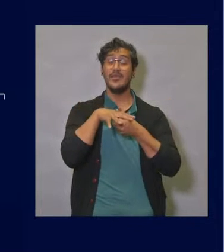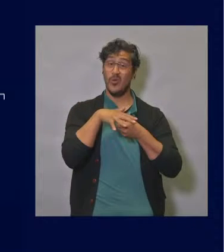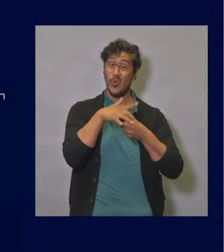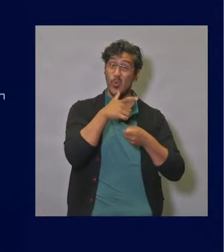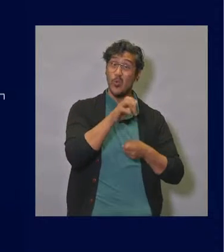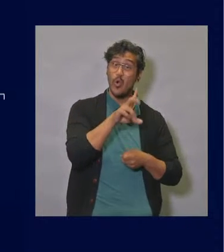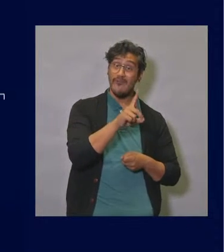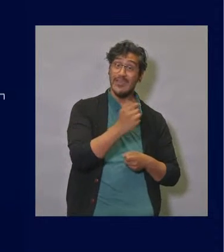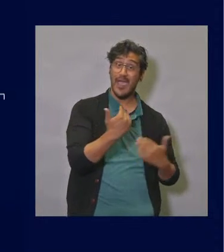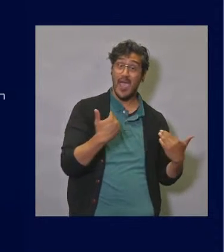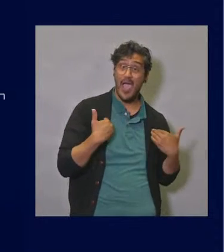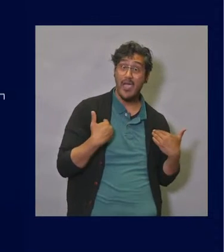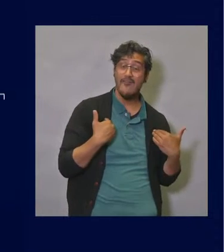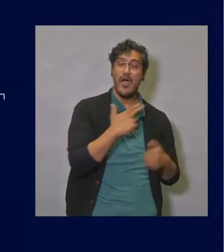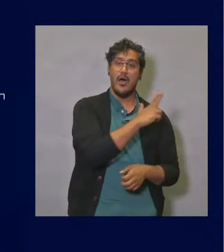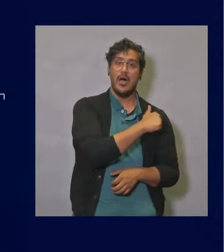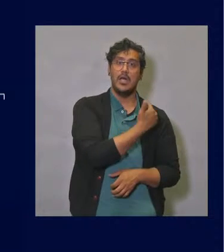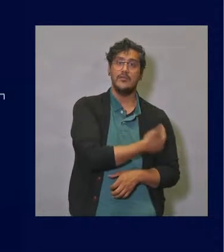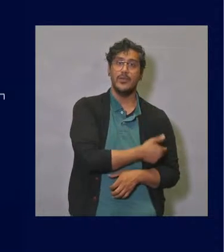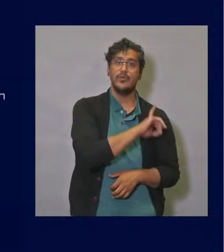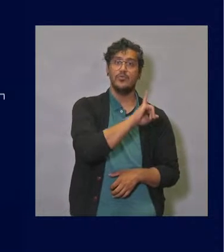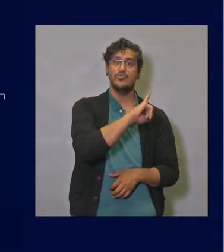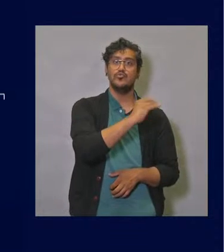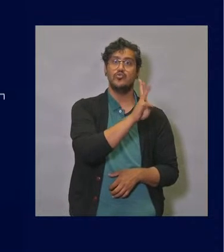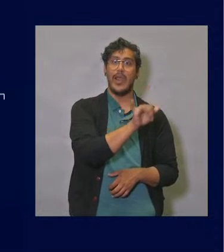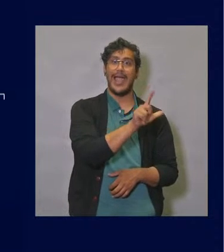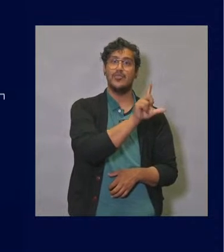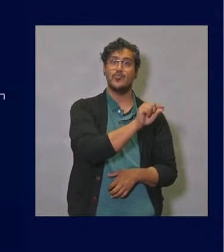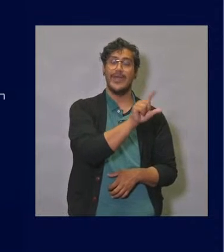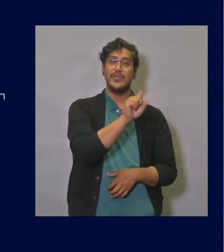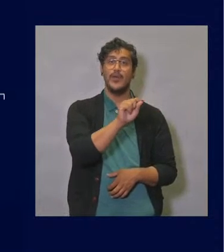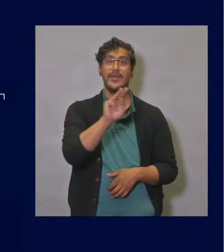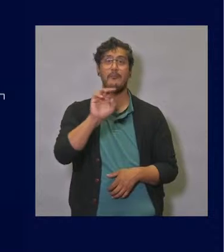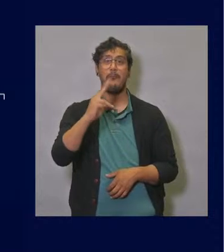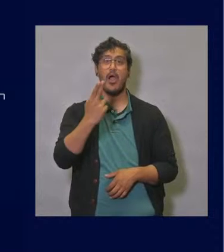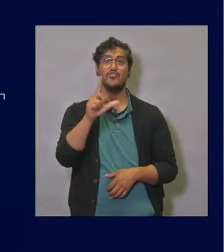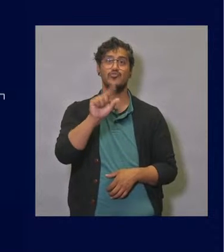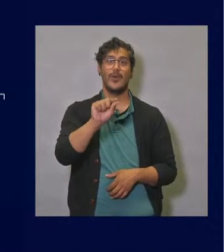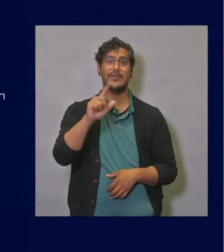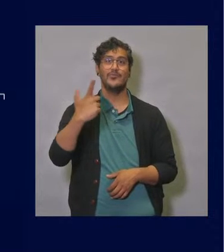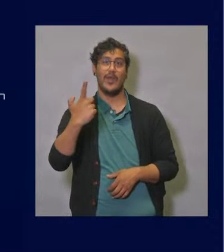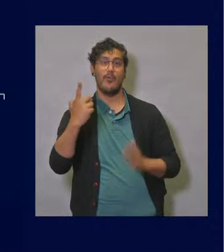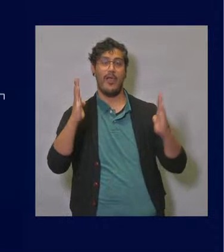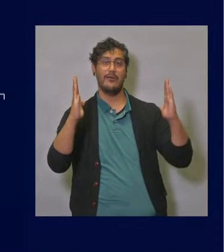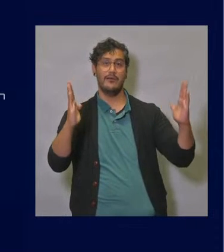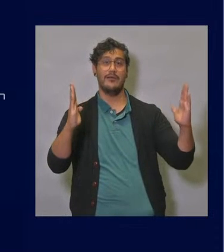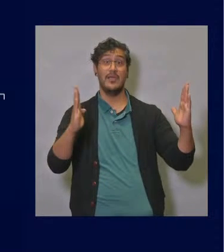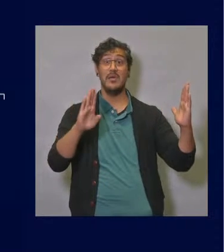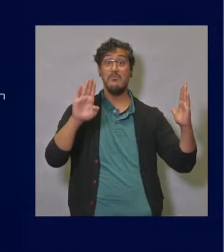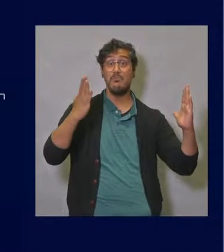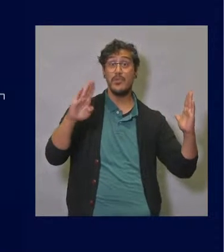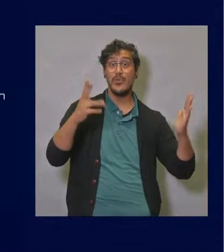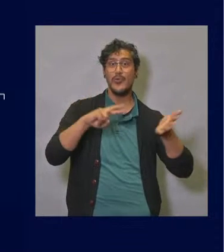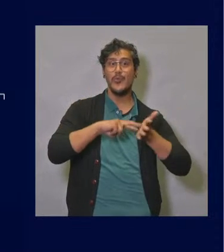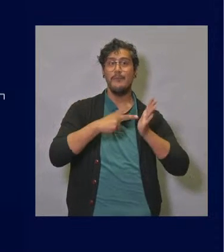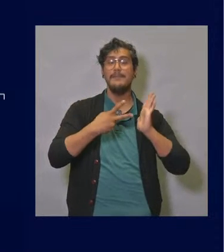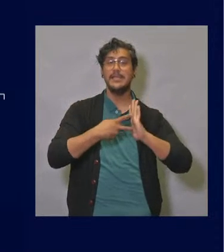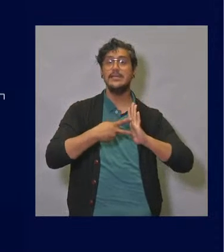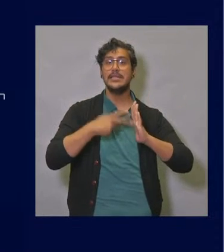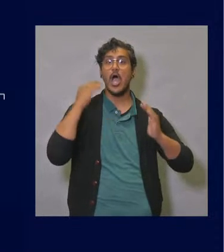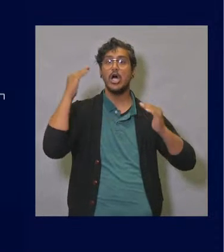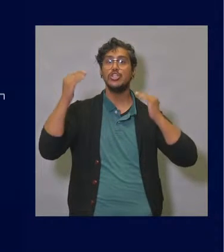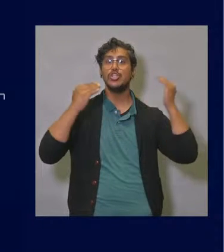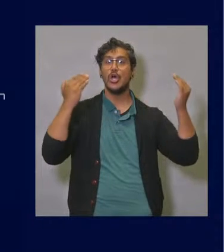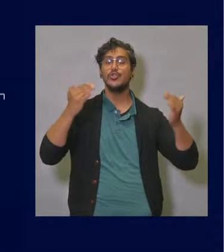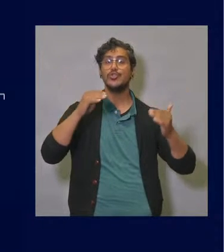were hospitalized between July 2020 and March 2021. The blue line indicates the proportion of adults younger